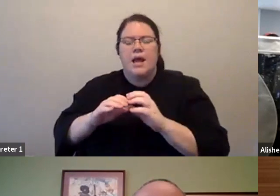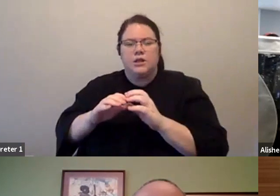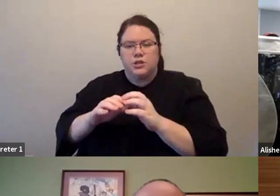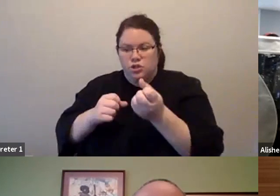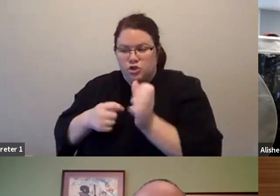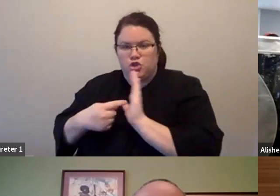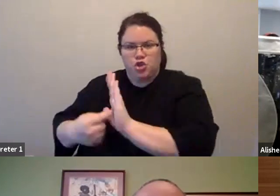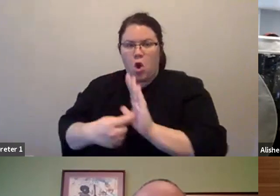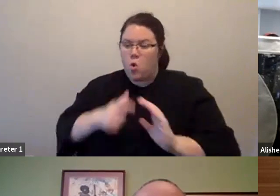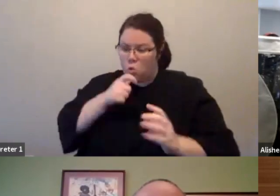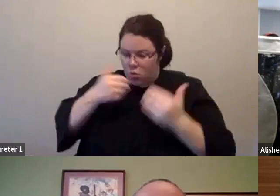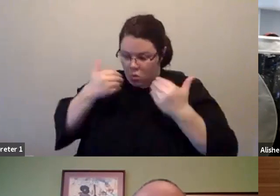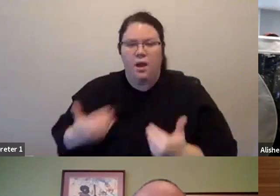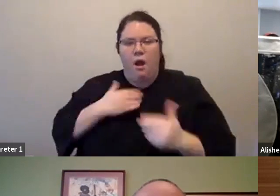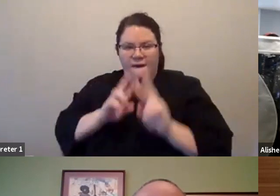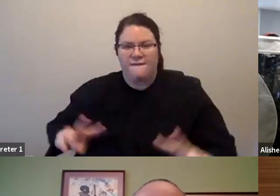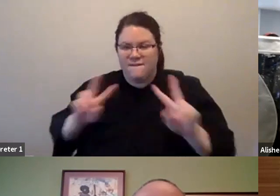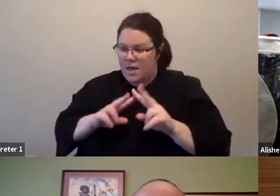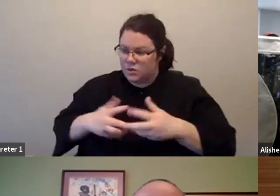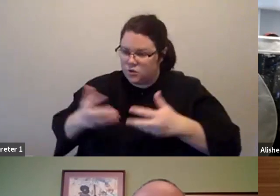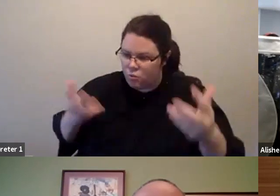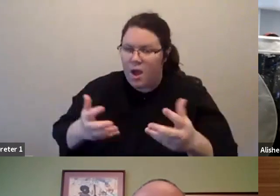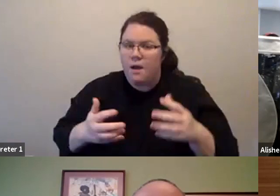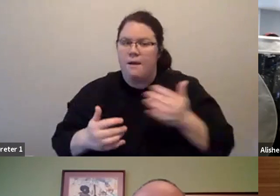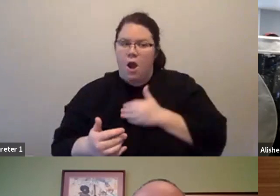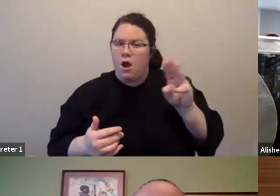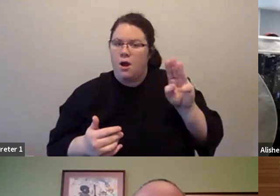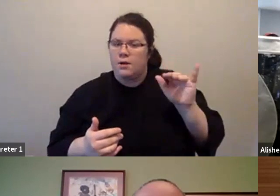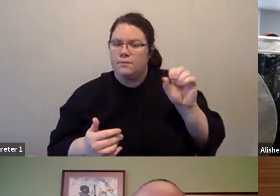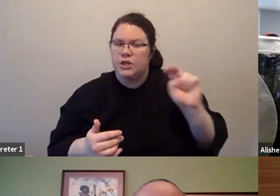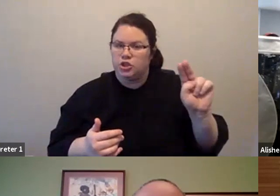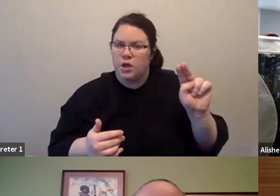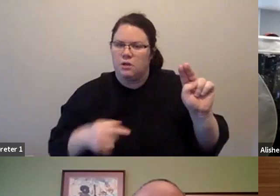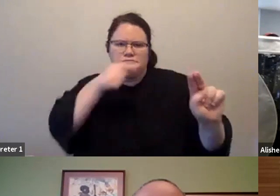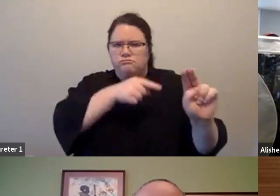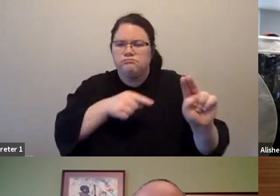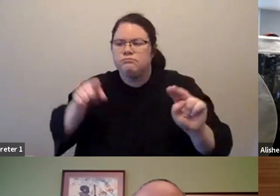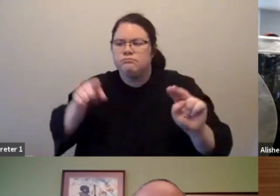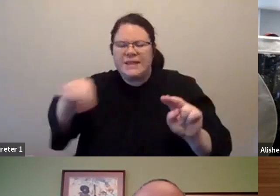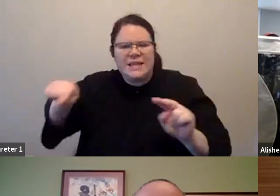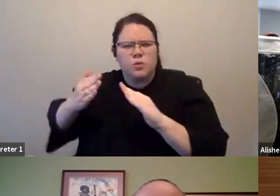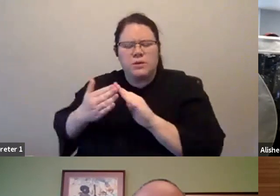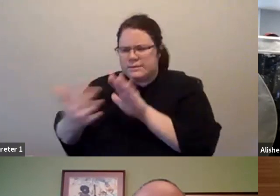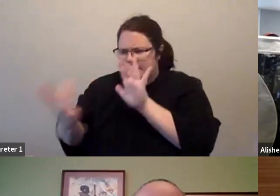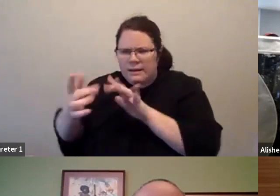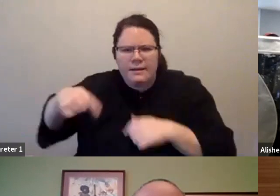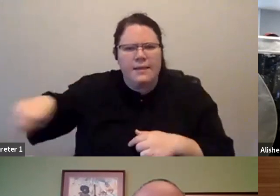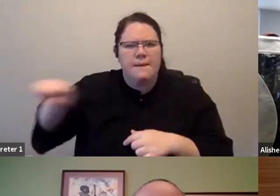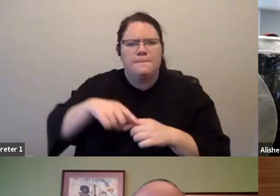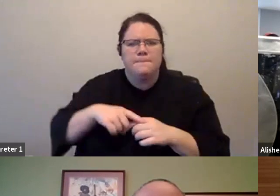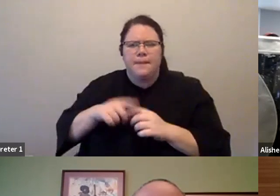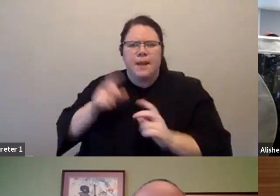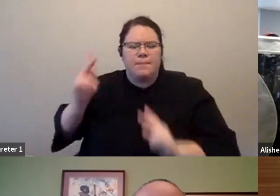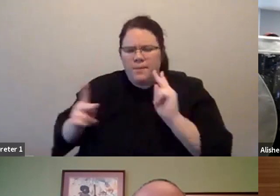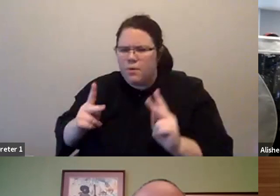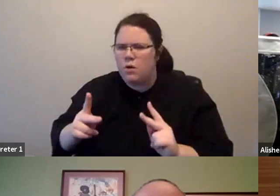are, which is simply aligning with the mission of reaching out to those communities, reaching out to those underserved